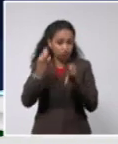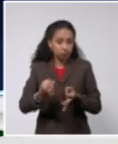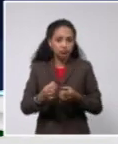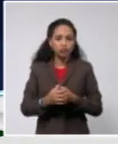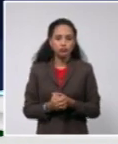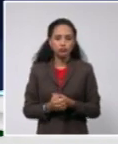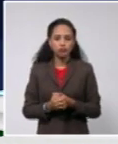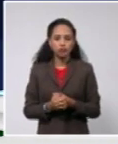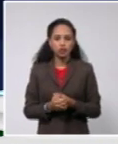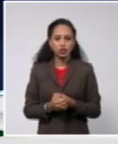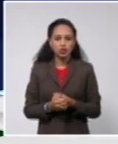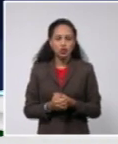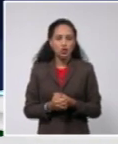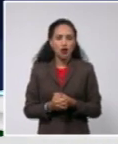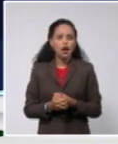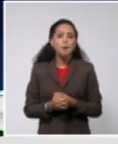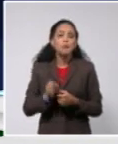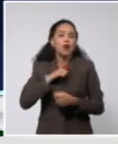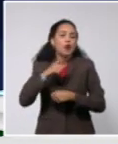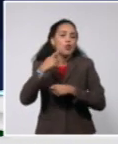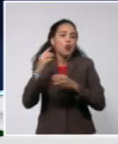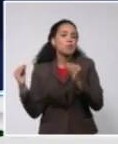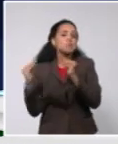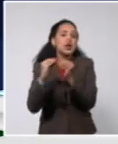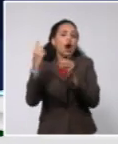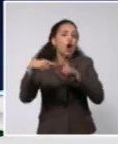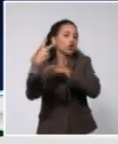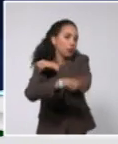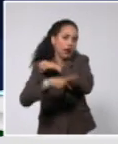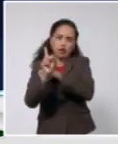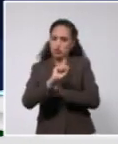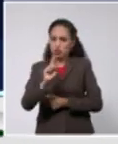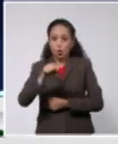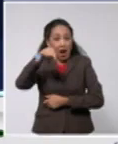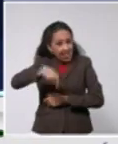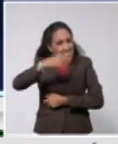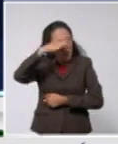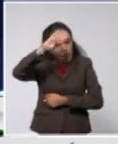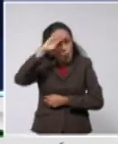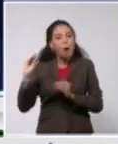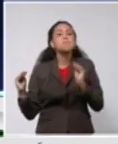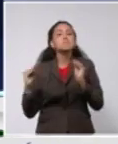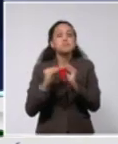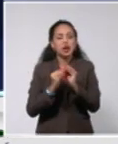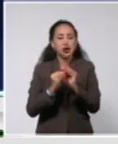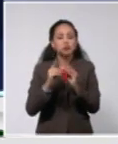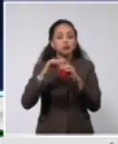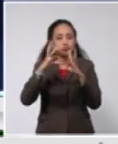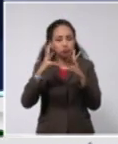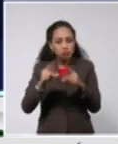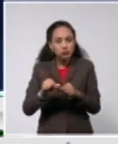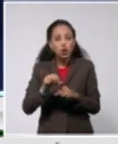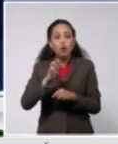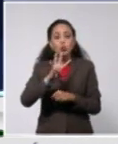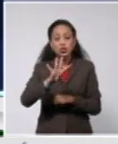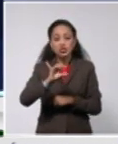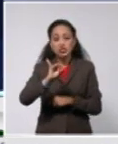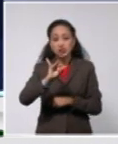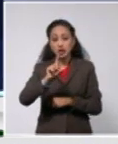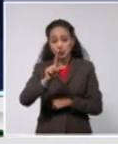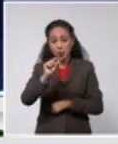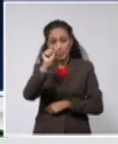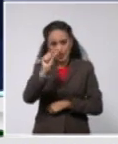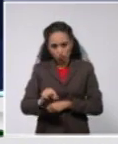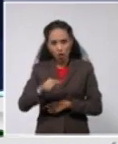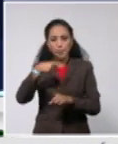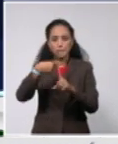Overall, 60.3% of all positive cases on the island since the pandemic began have shown